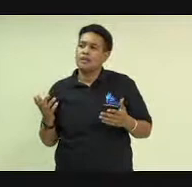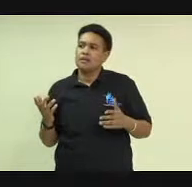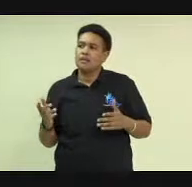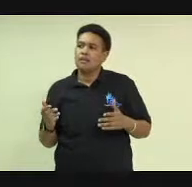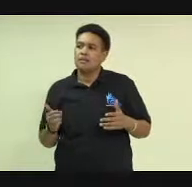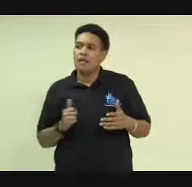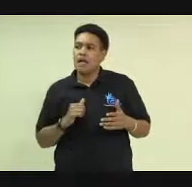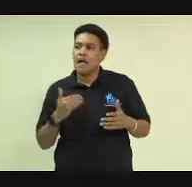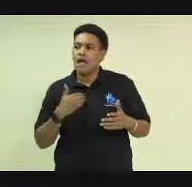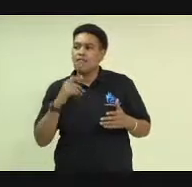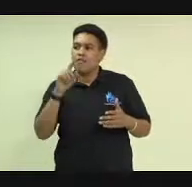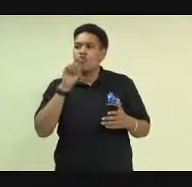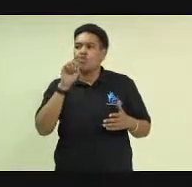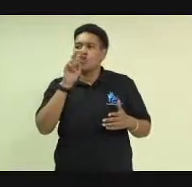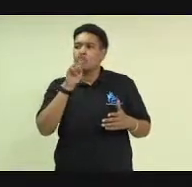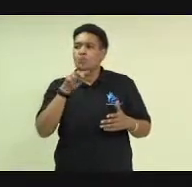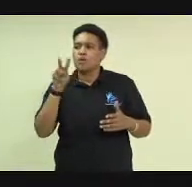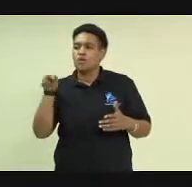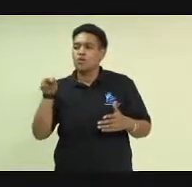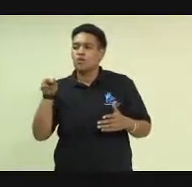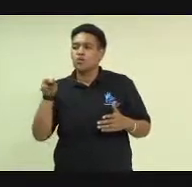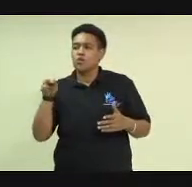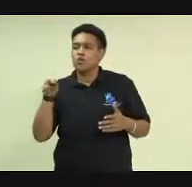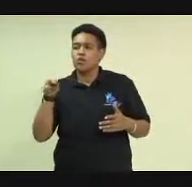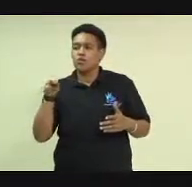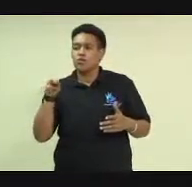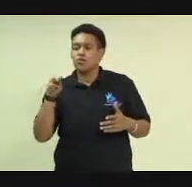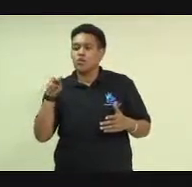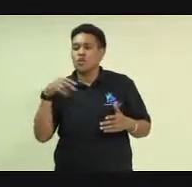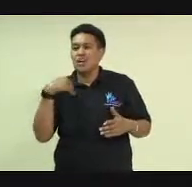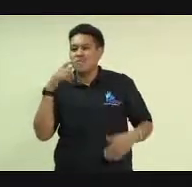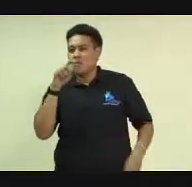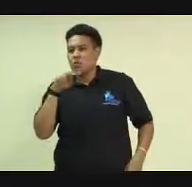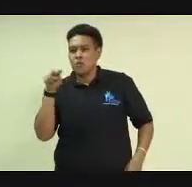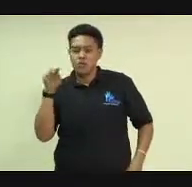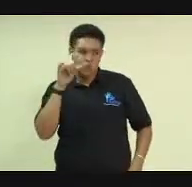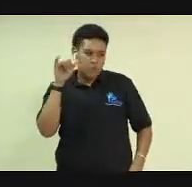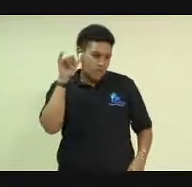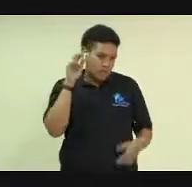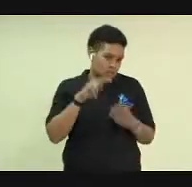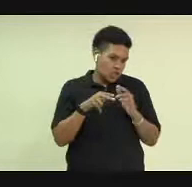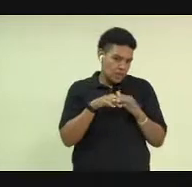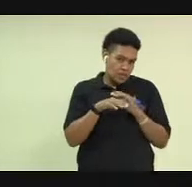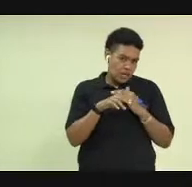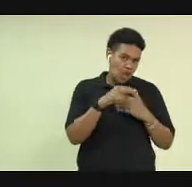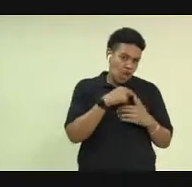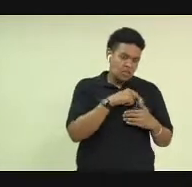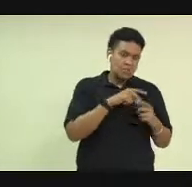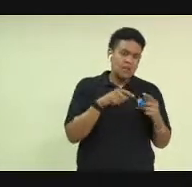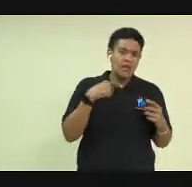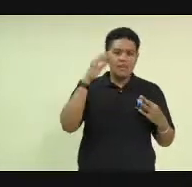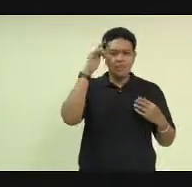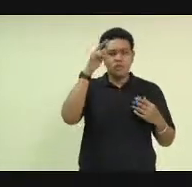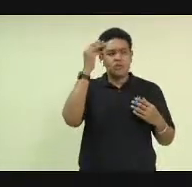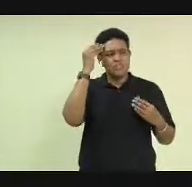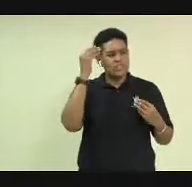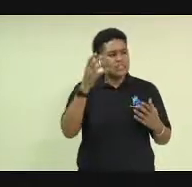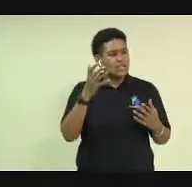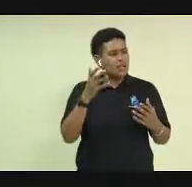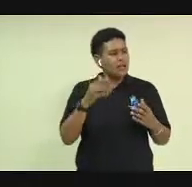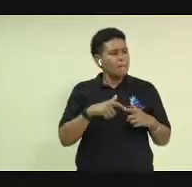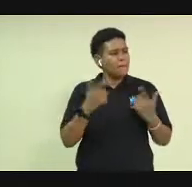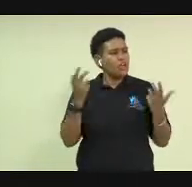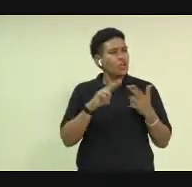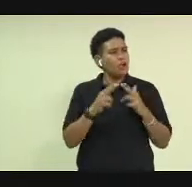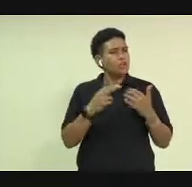had 122 were the numbers from yesterday, but I think I heard you say a much greater